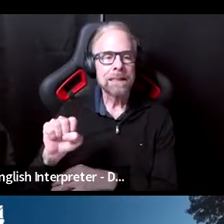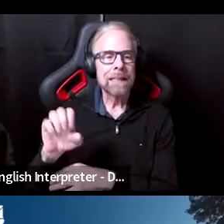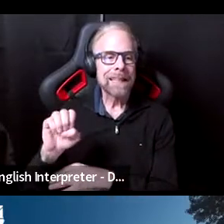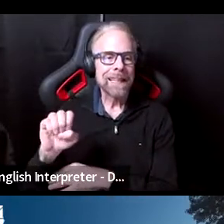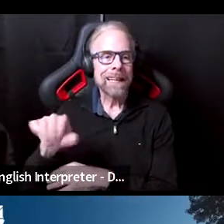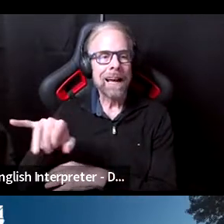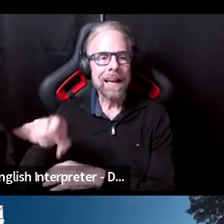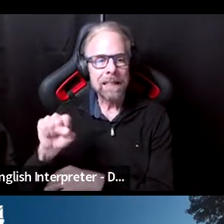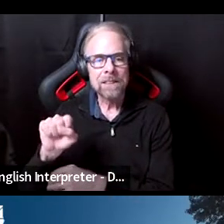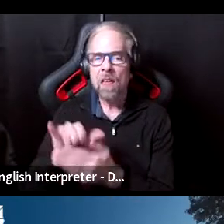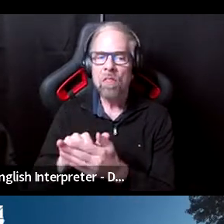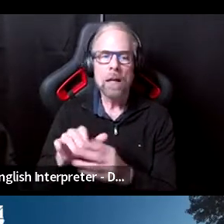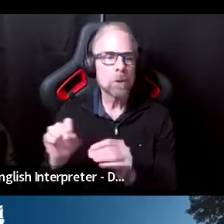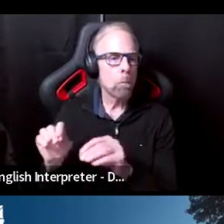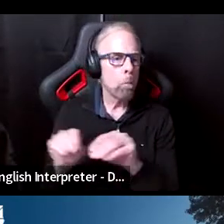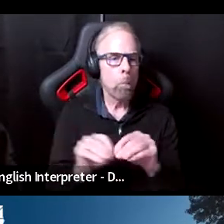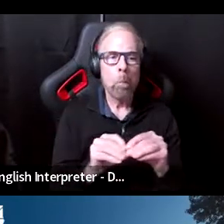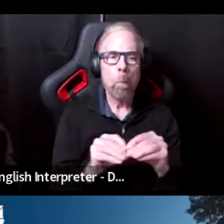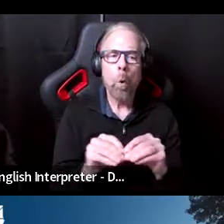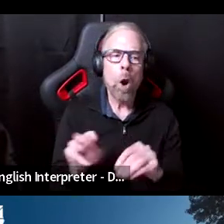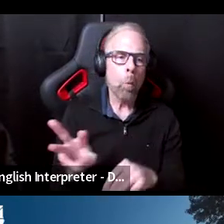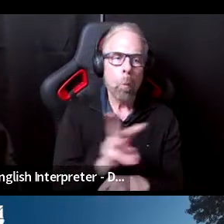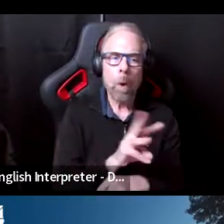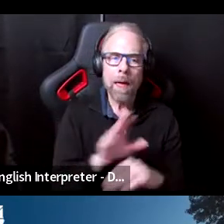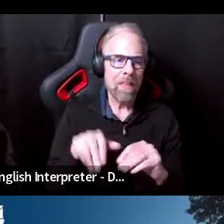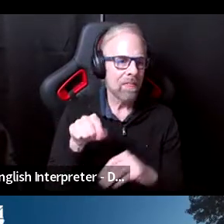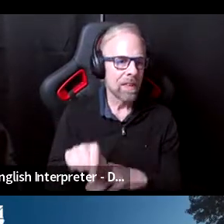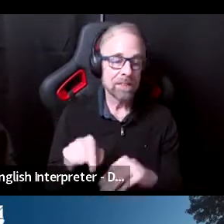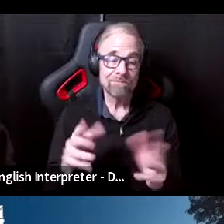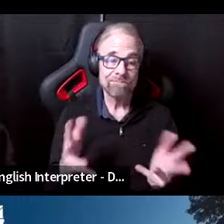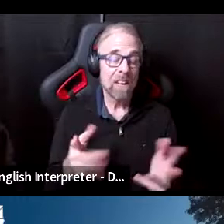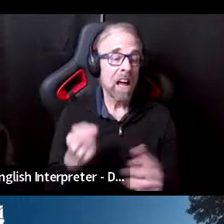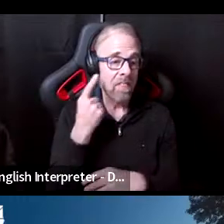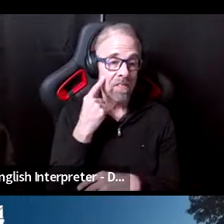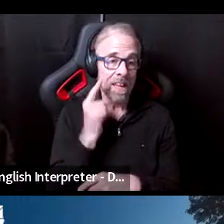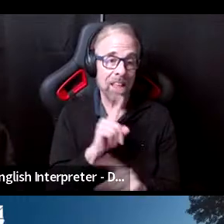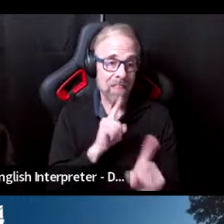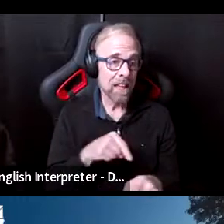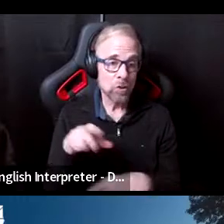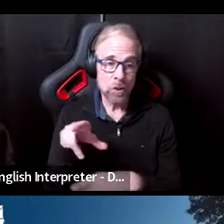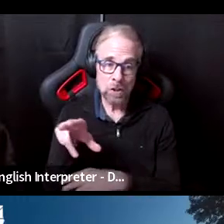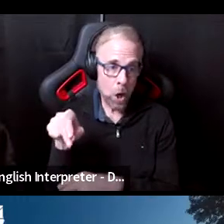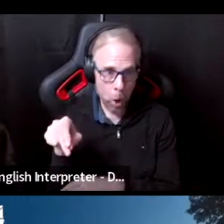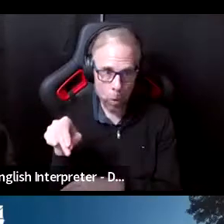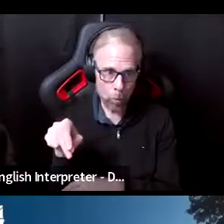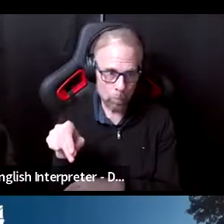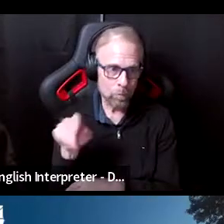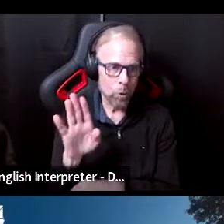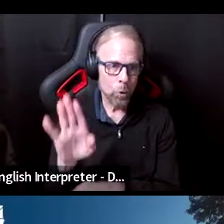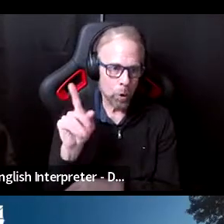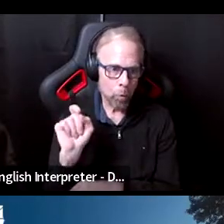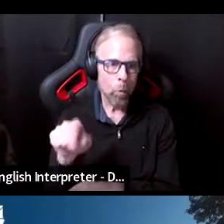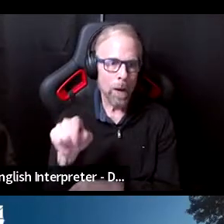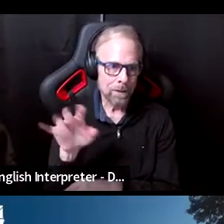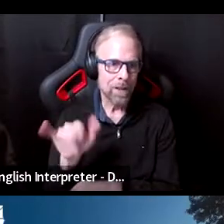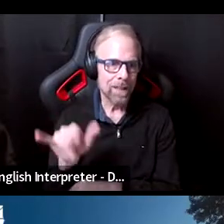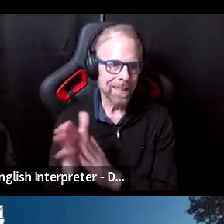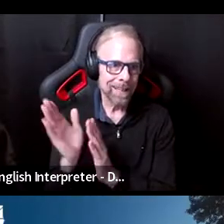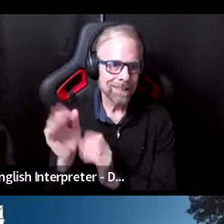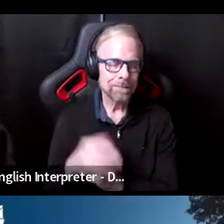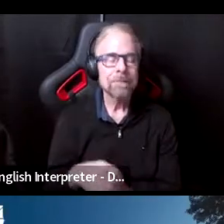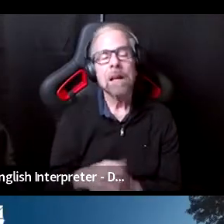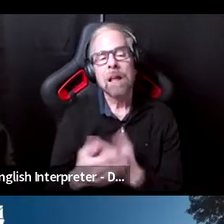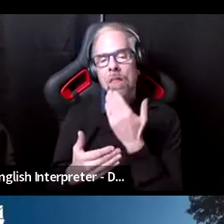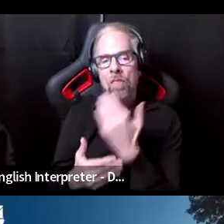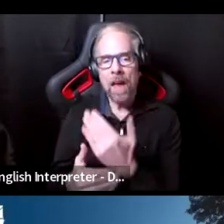further west than this. So I believe the answer is no to the question that's being asked. All right, thank